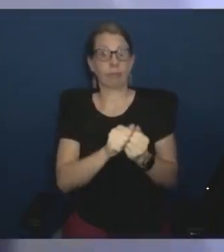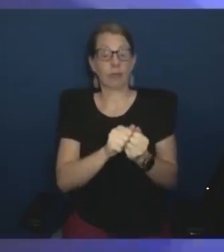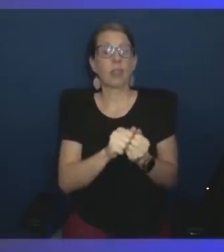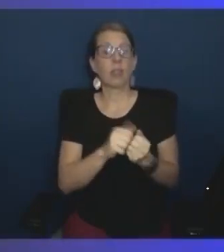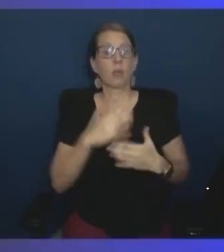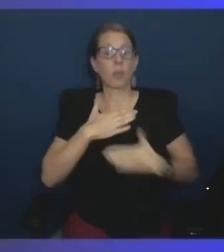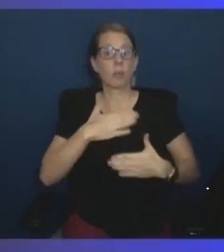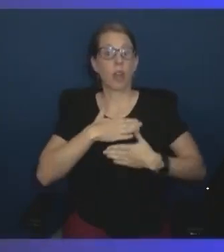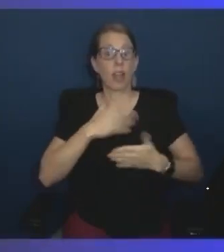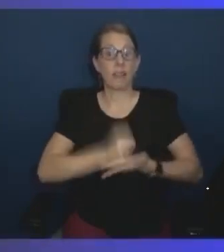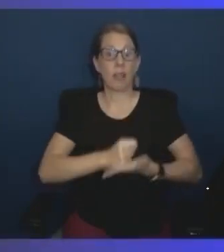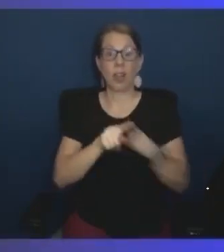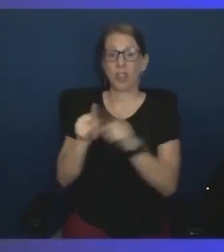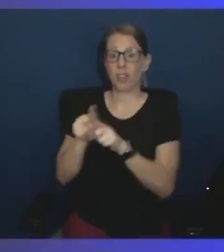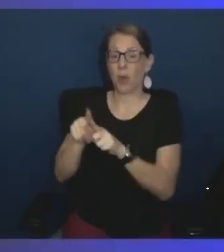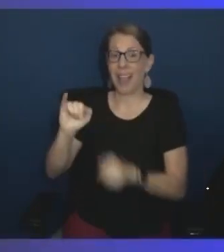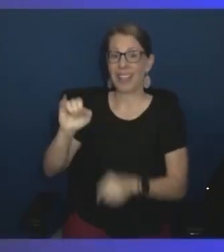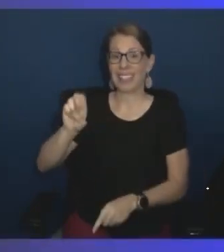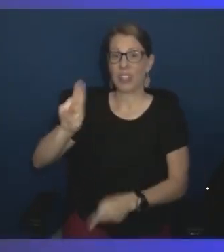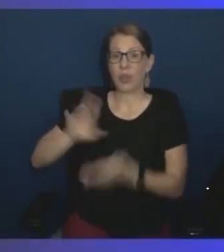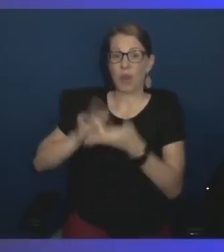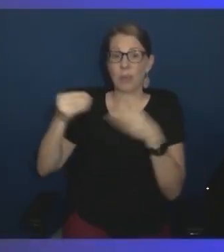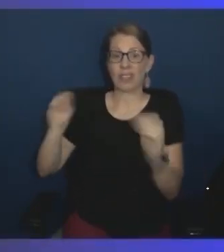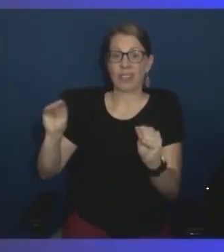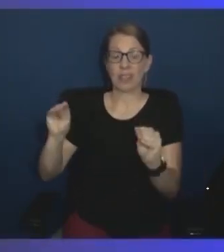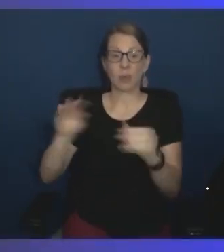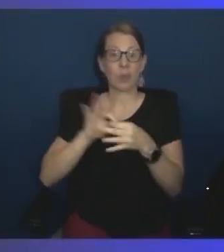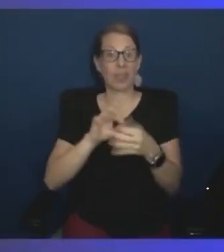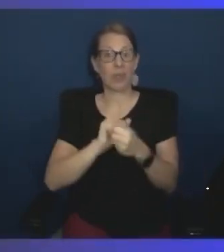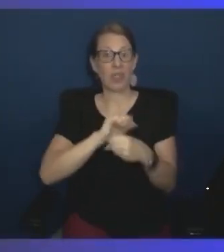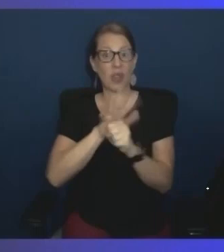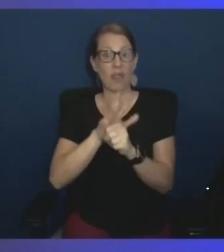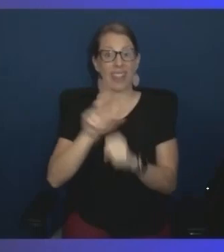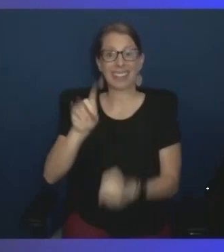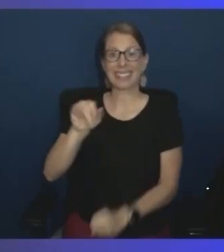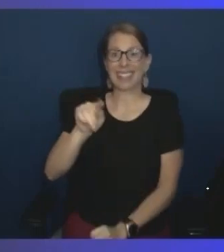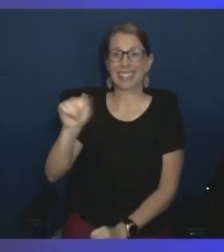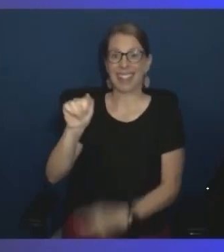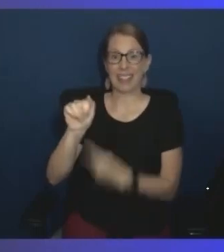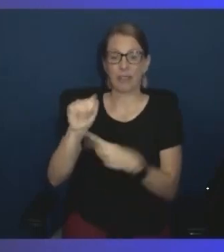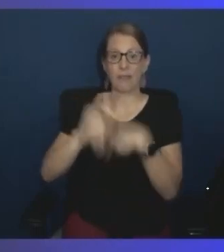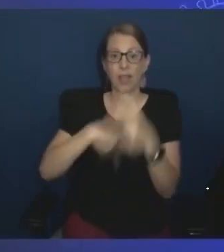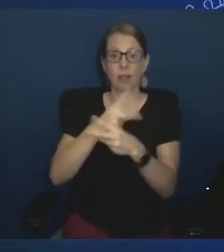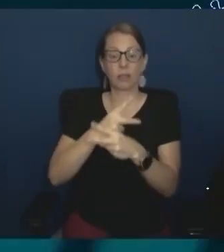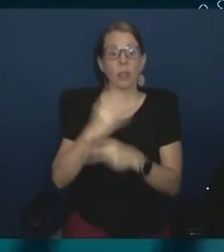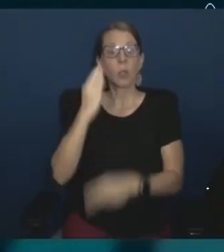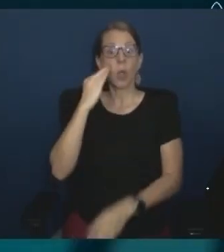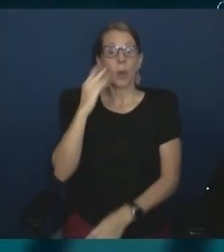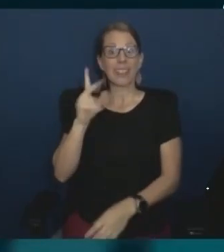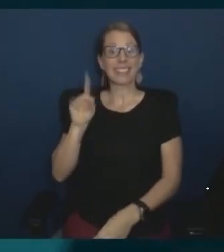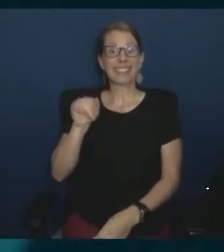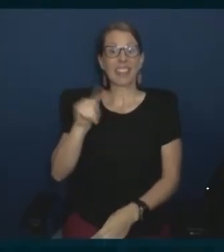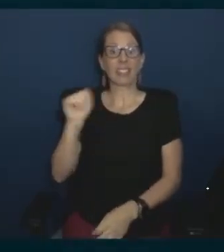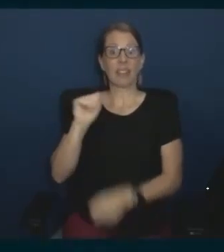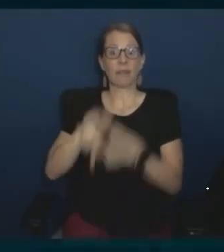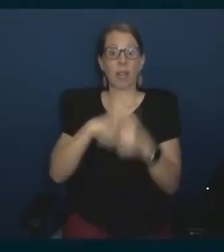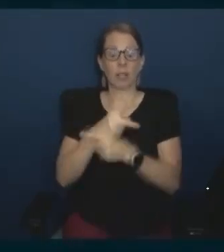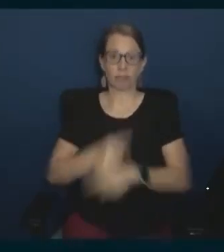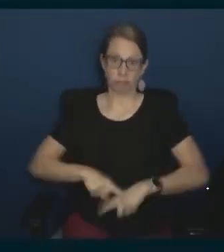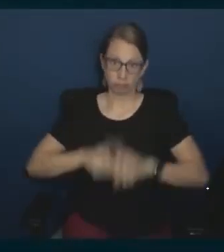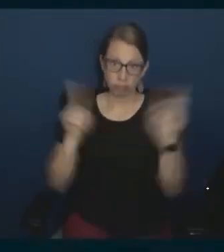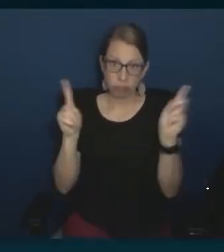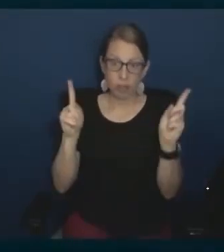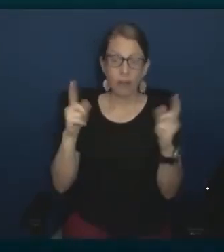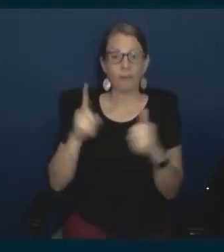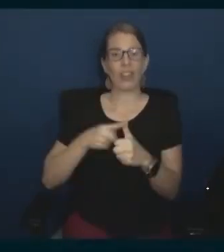COVID response with Delta, because as we also know, Delta is different. But first, Dr. Dana Hawkinson joins us with our numbers.